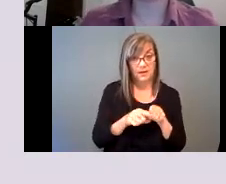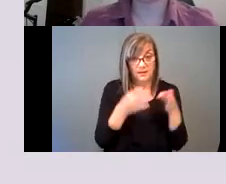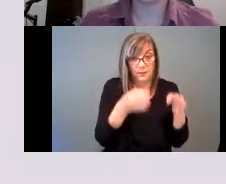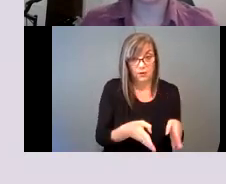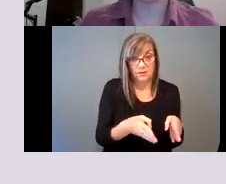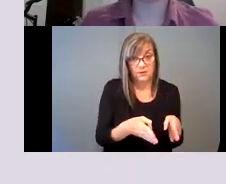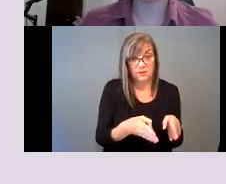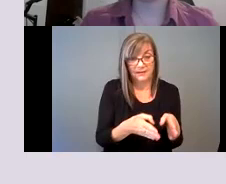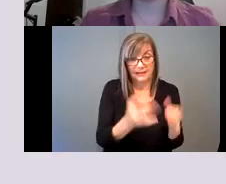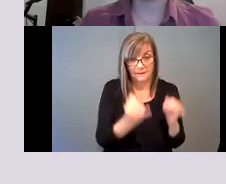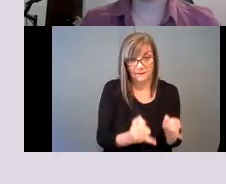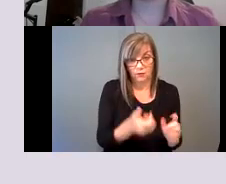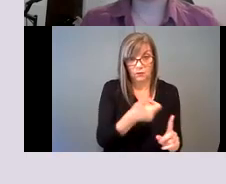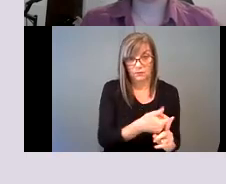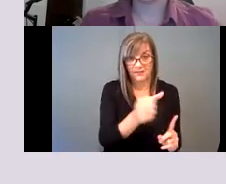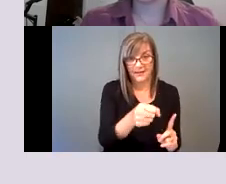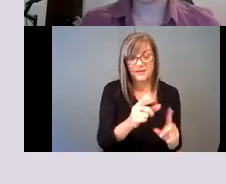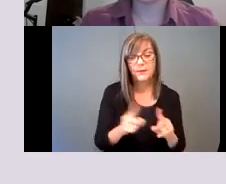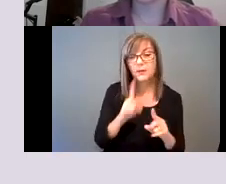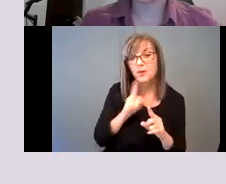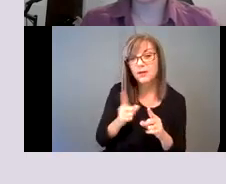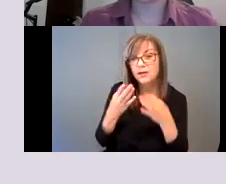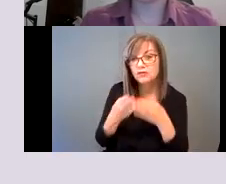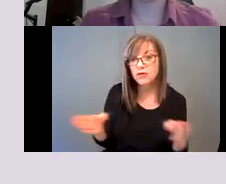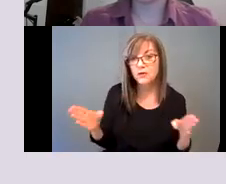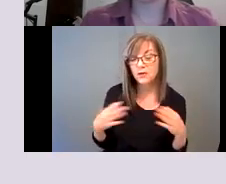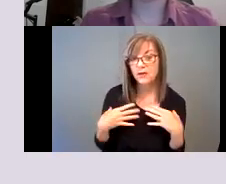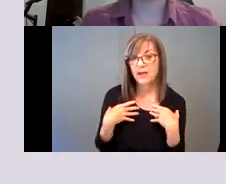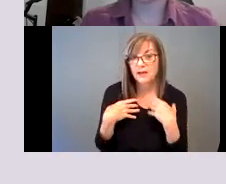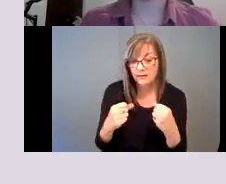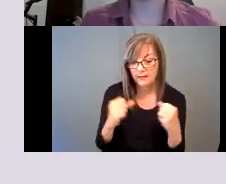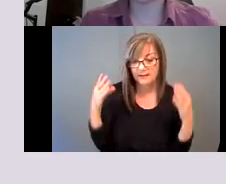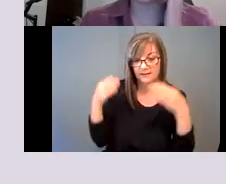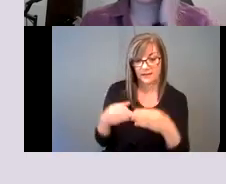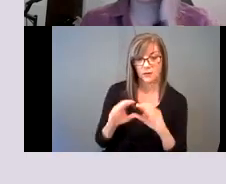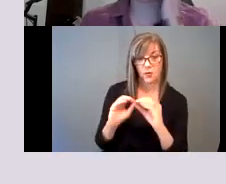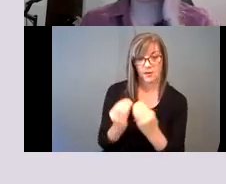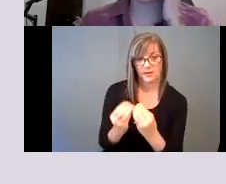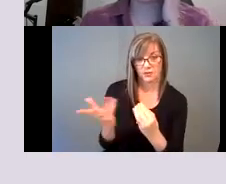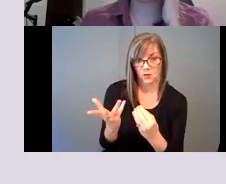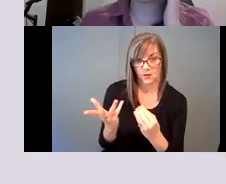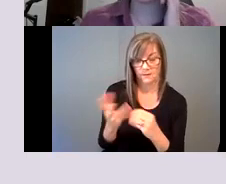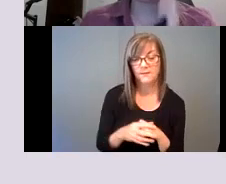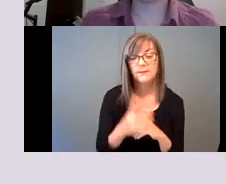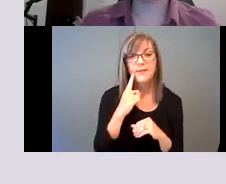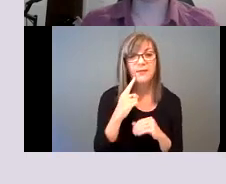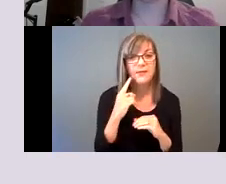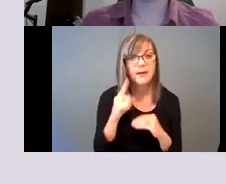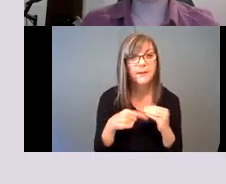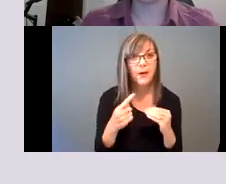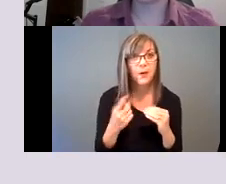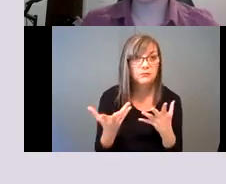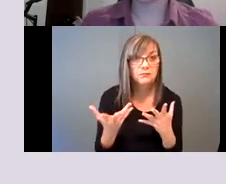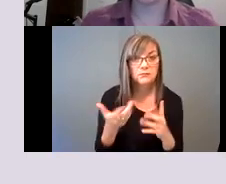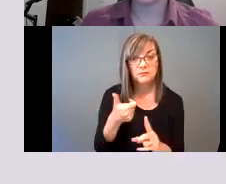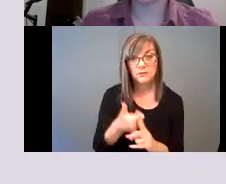assessment is really about what does a healing-centered organization look like? And so thinking about, are you at a